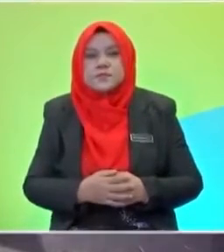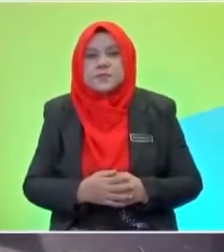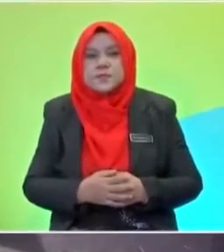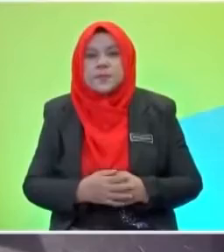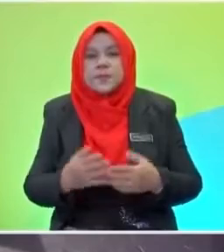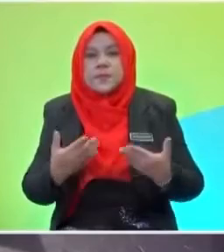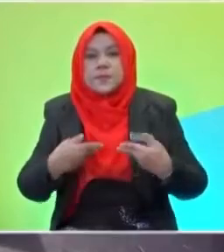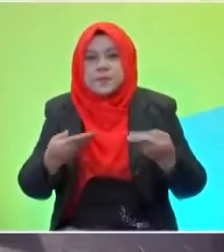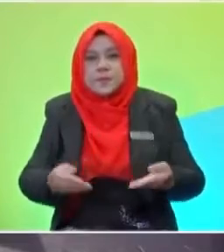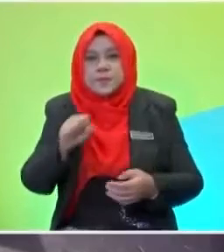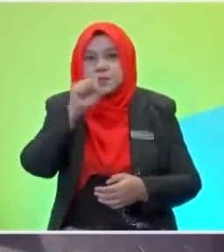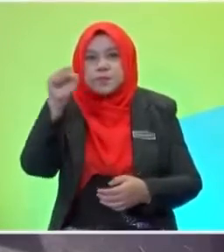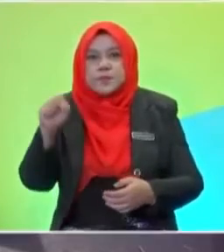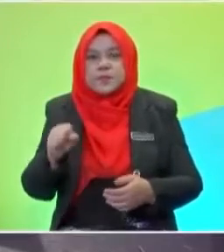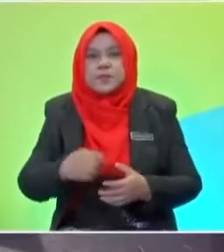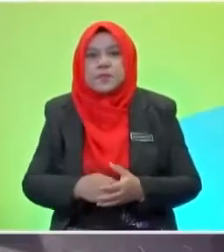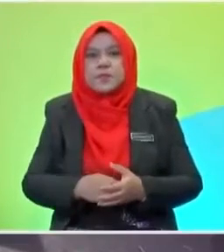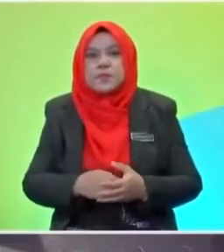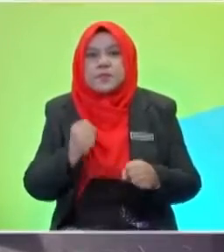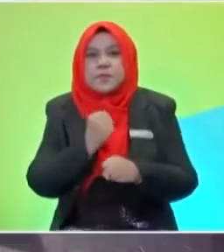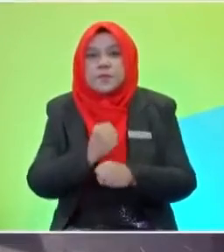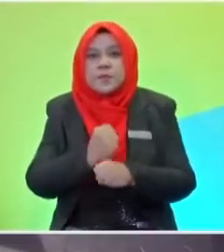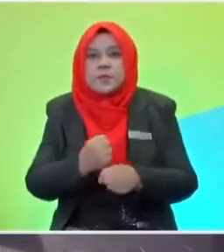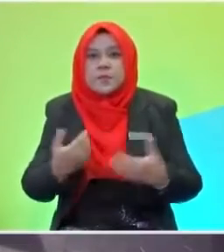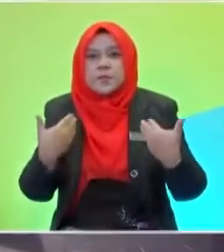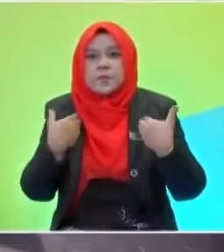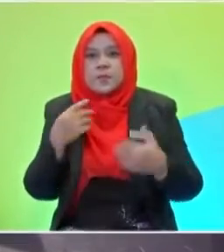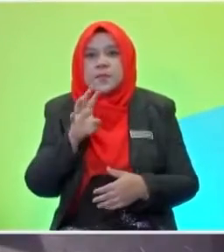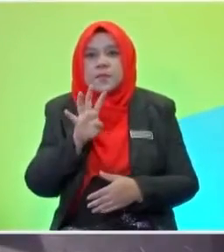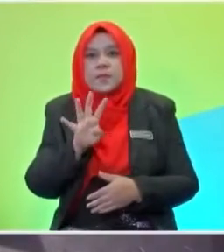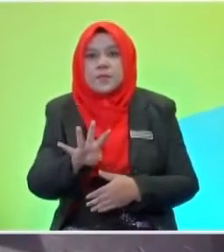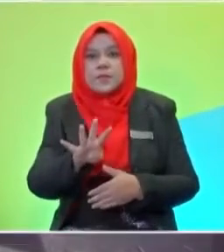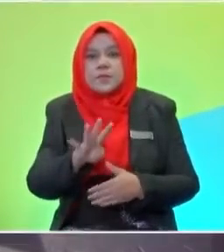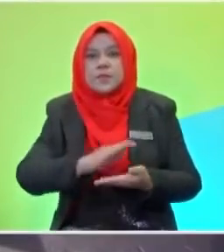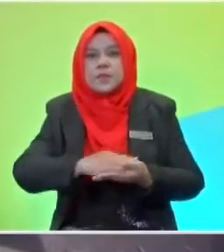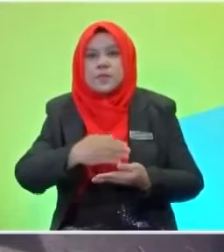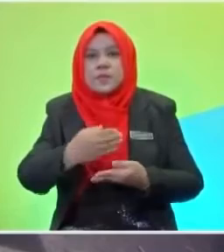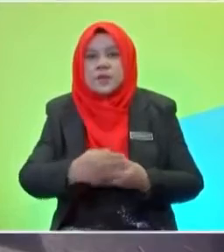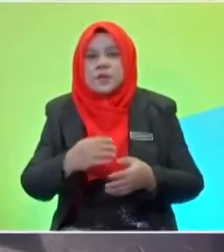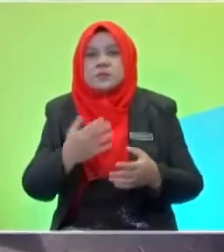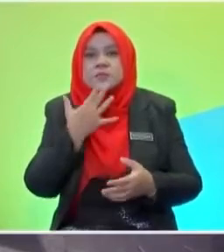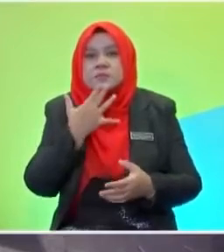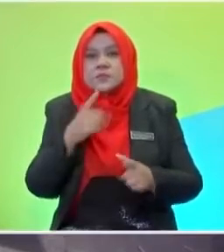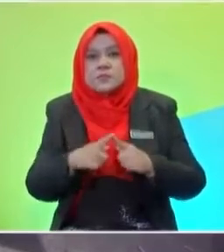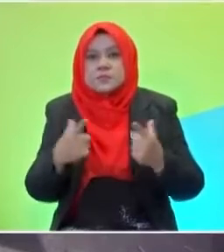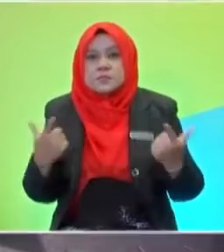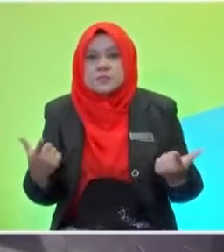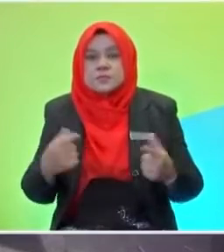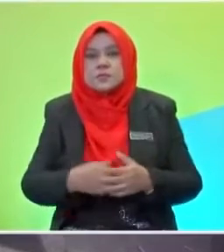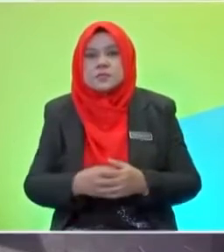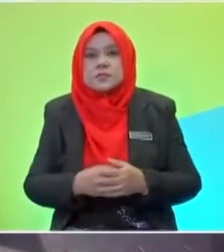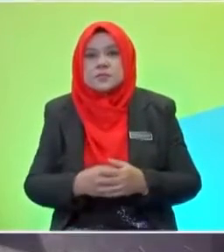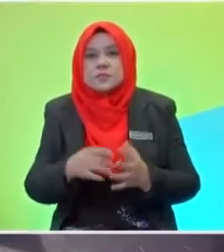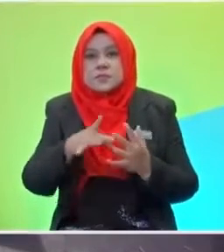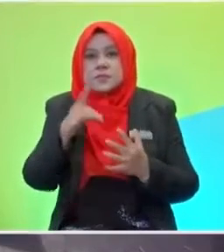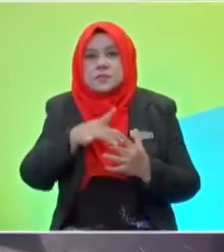questions. Okay. Okay. For the task, we have 4 envelopes here with different colors. Okay. Okay, kids, you have to choose